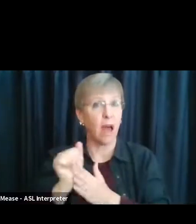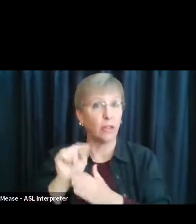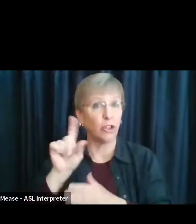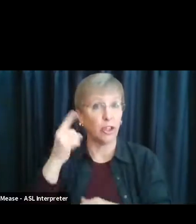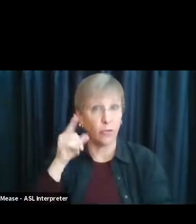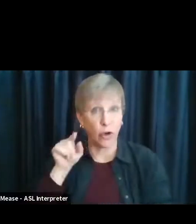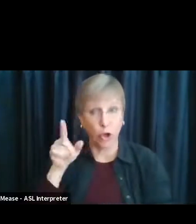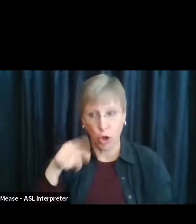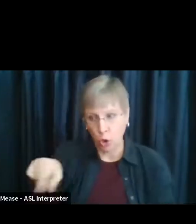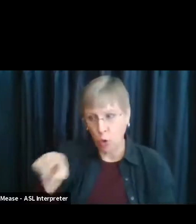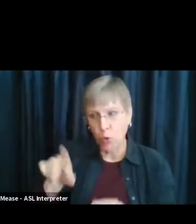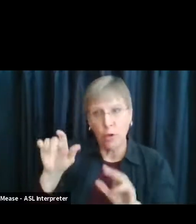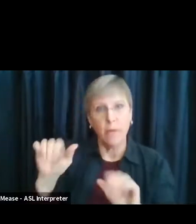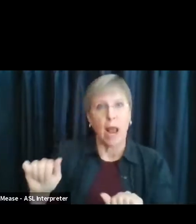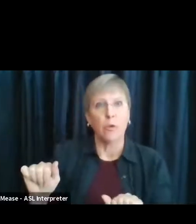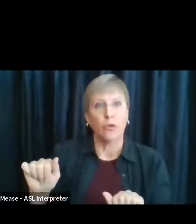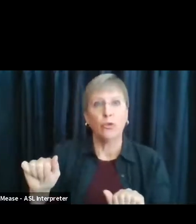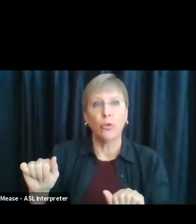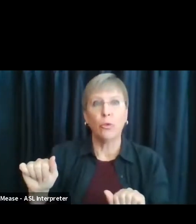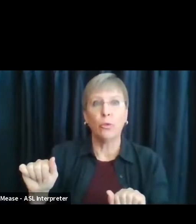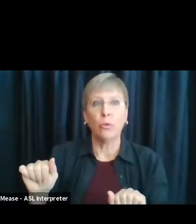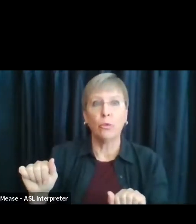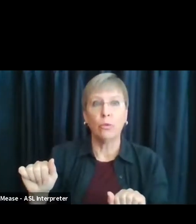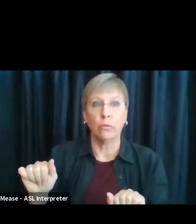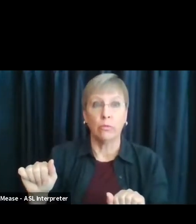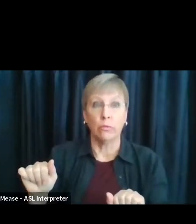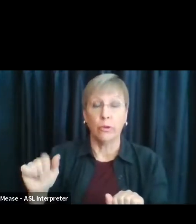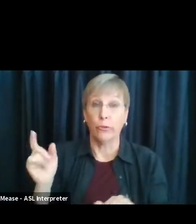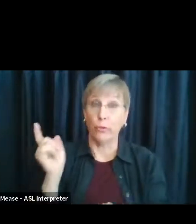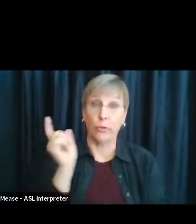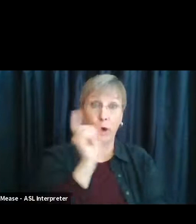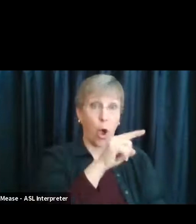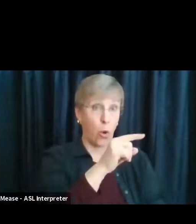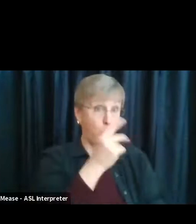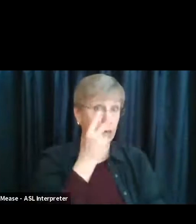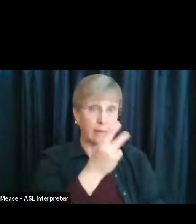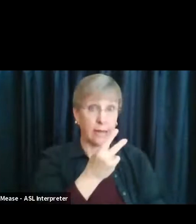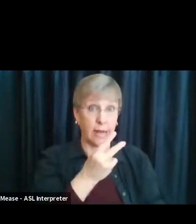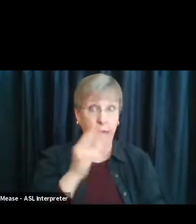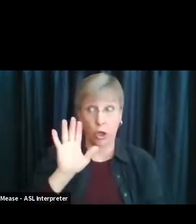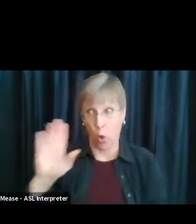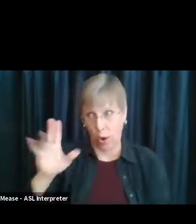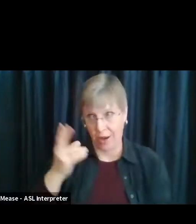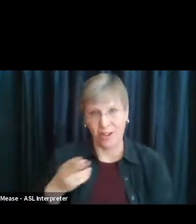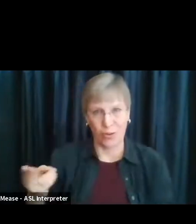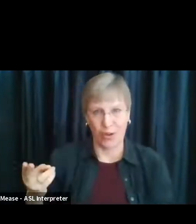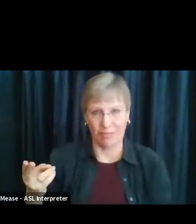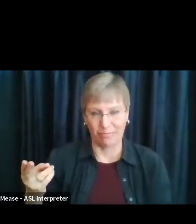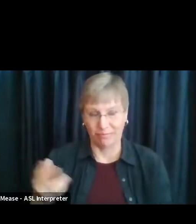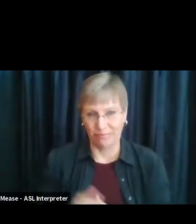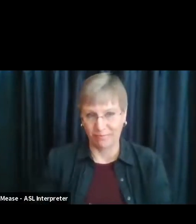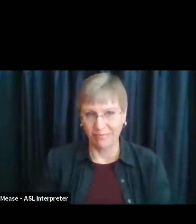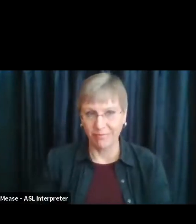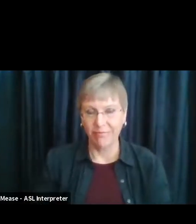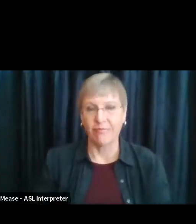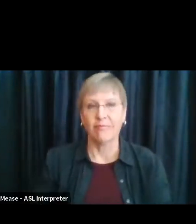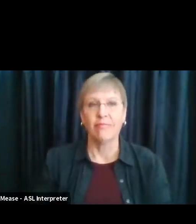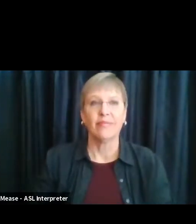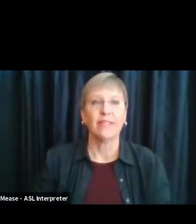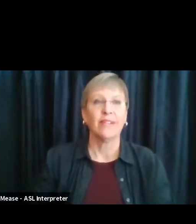you to be able to go and see what's your history about.